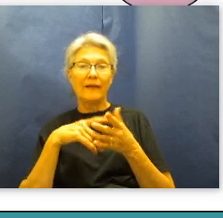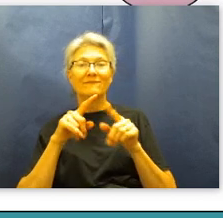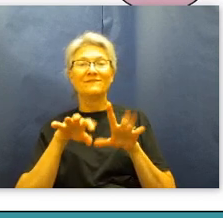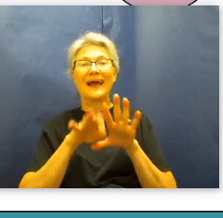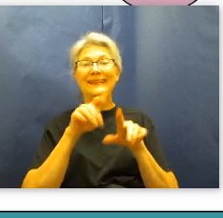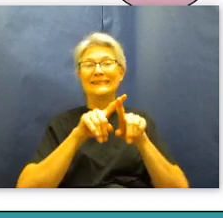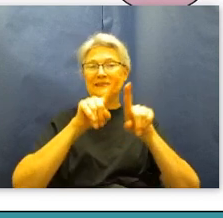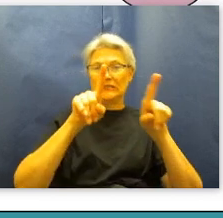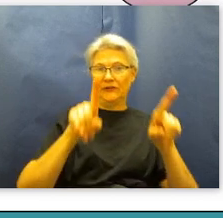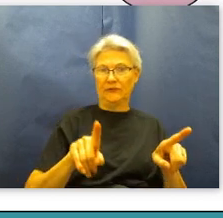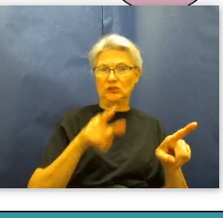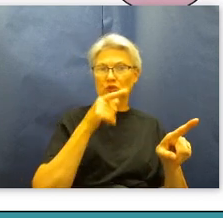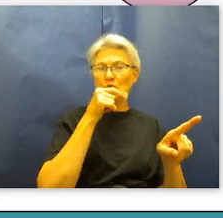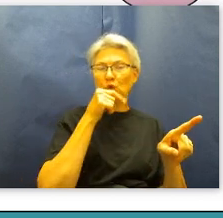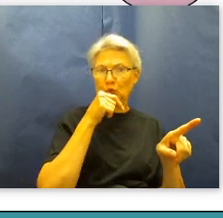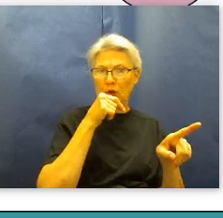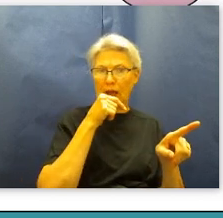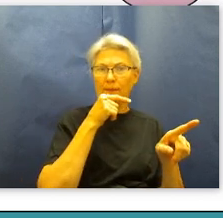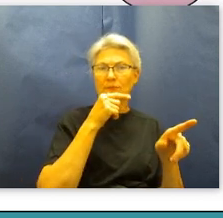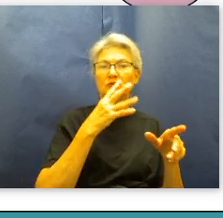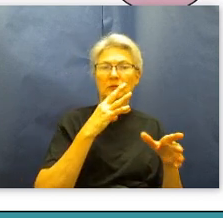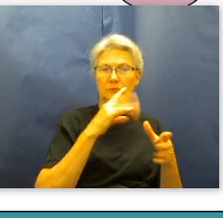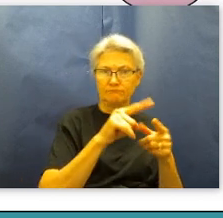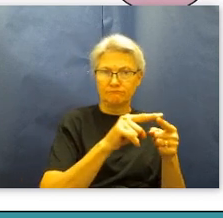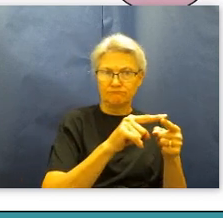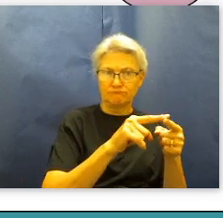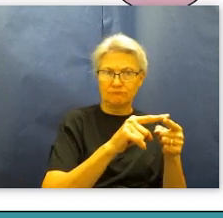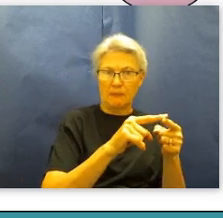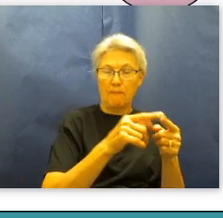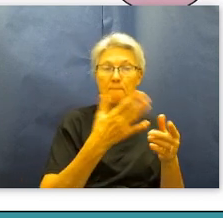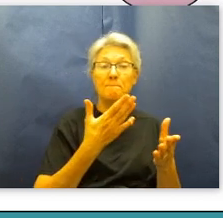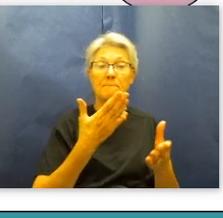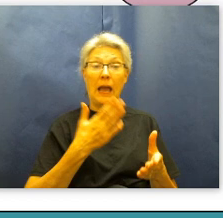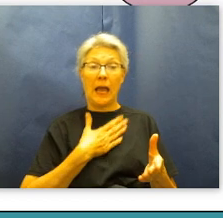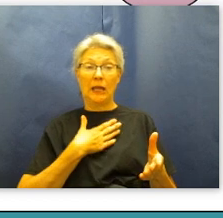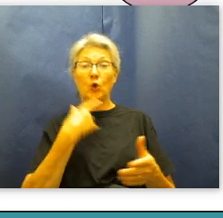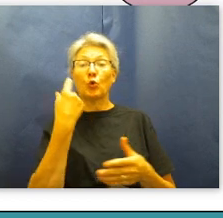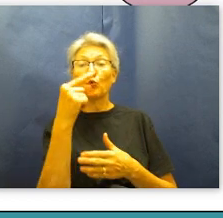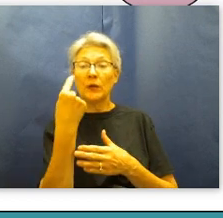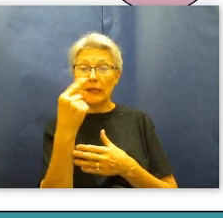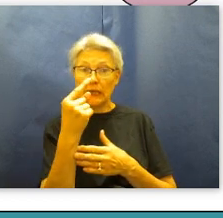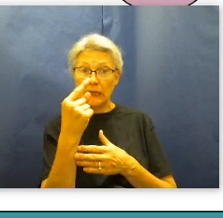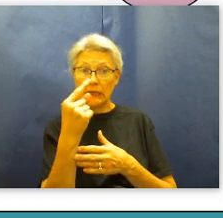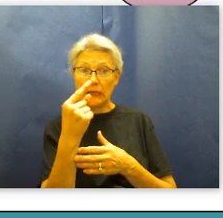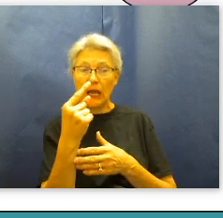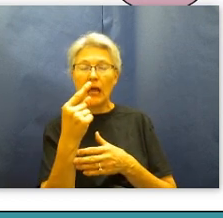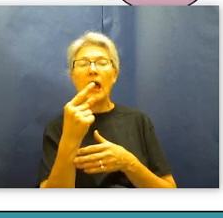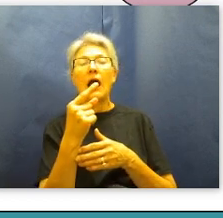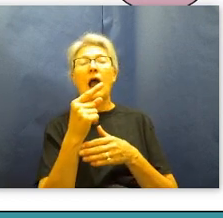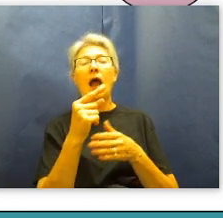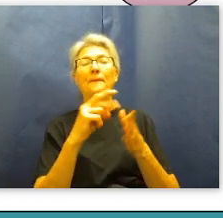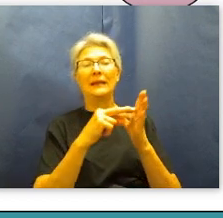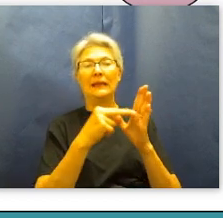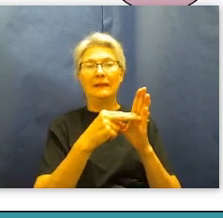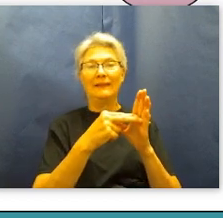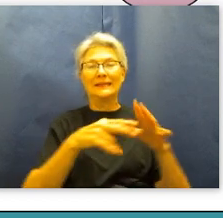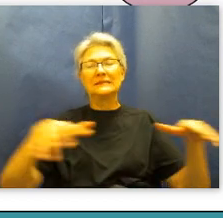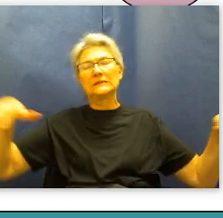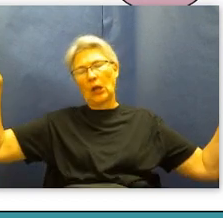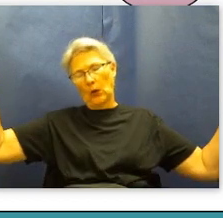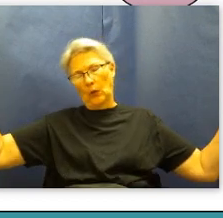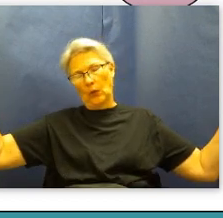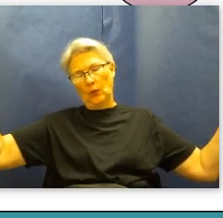differentiate who I am referring to. So my green circles and underlining are meant for what I thought of for